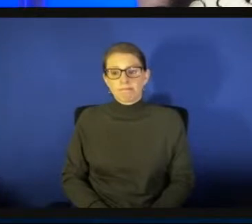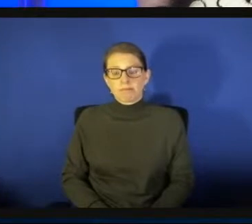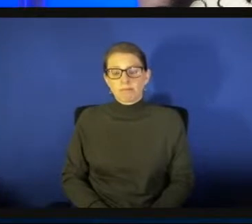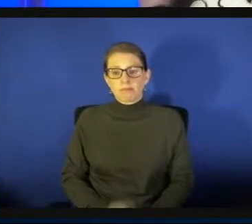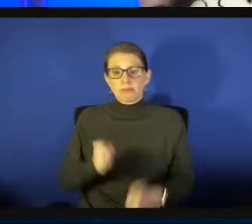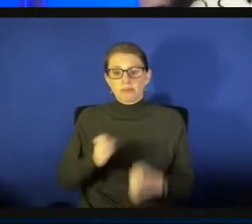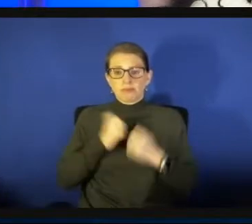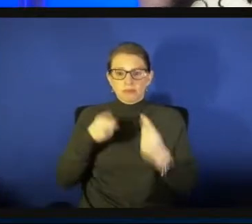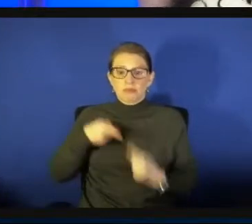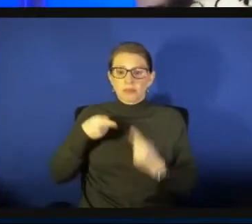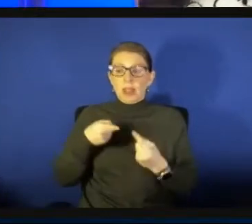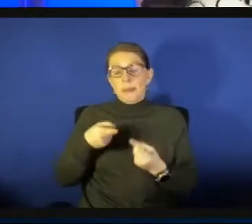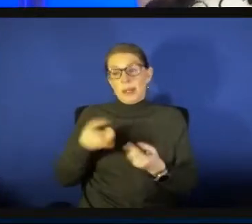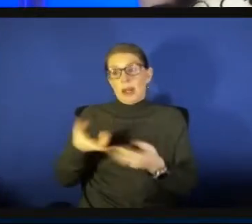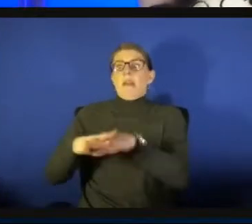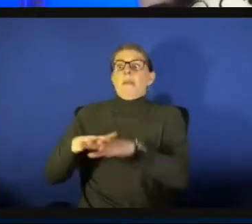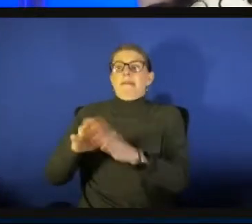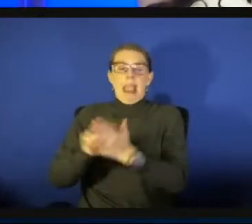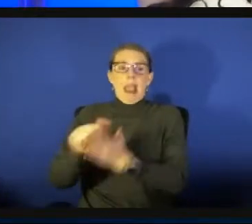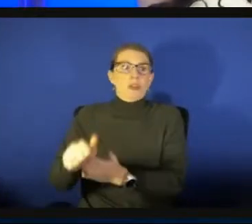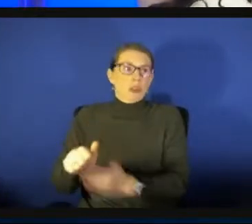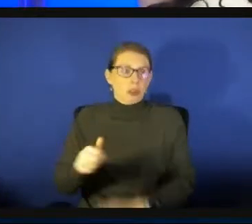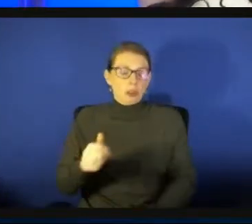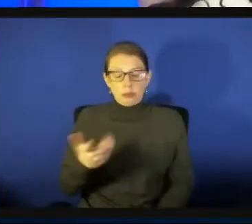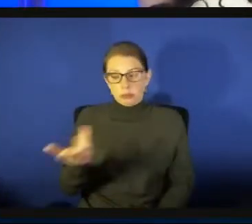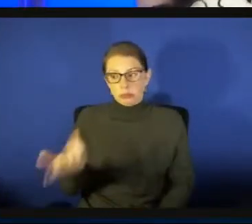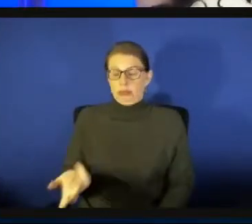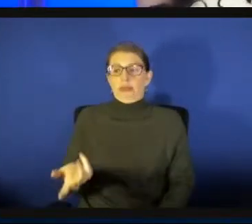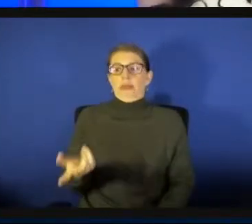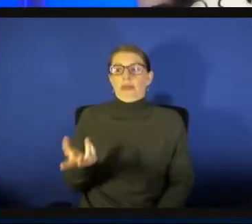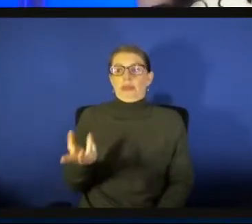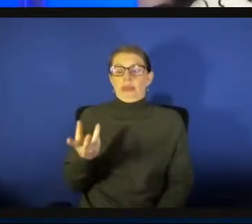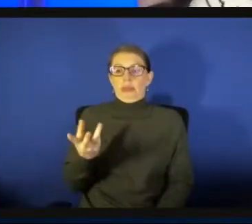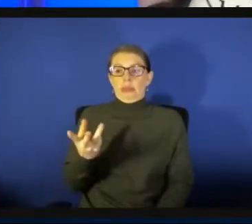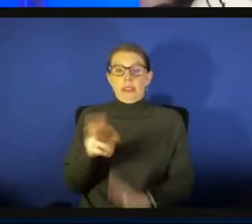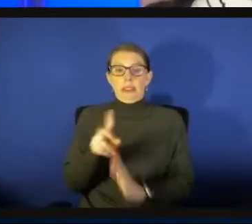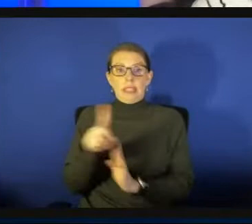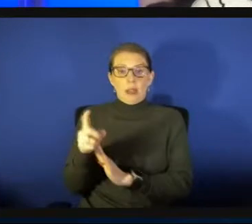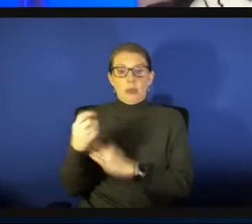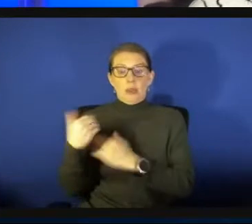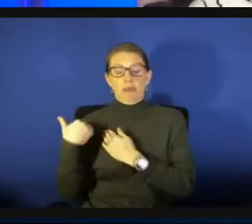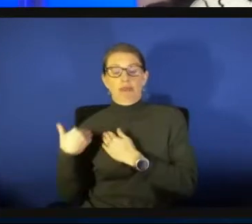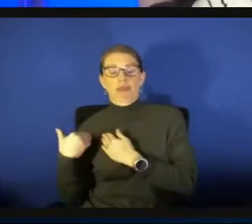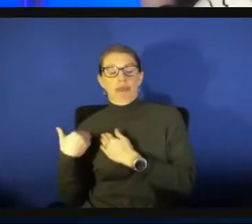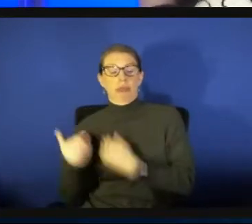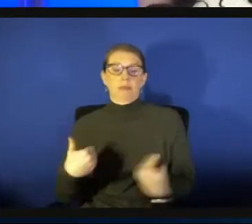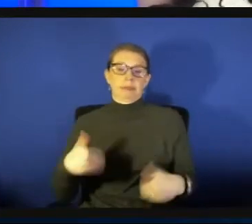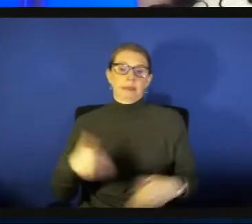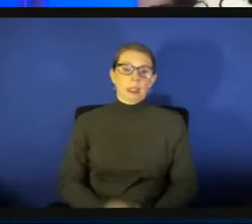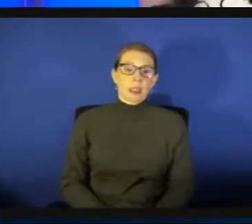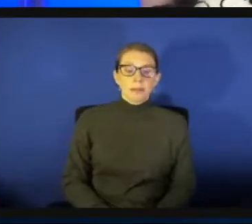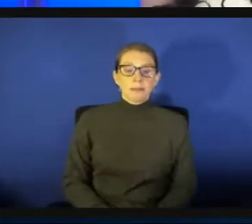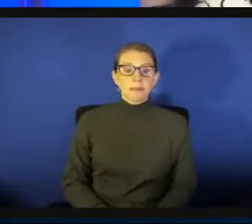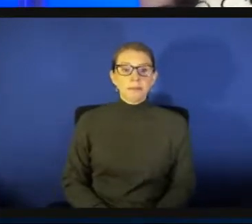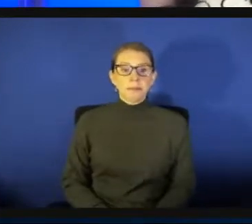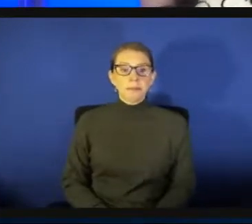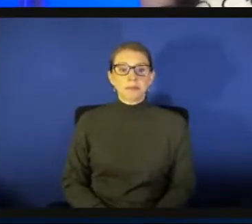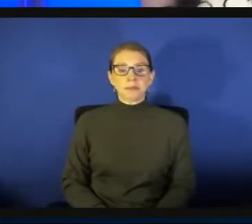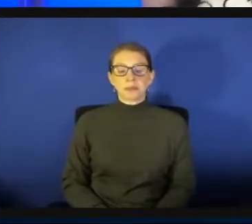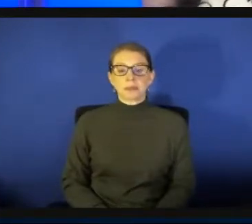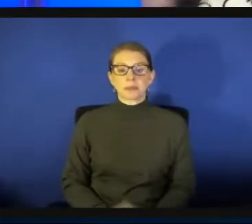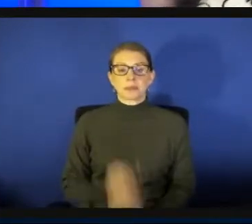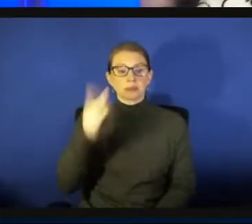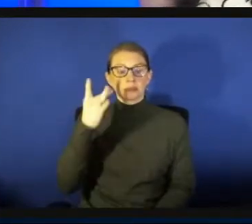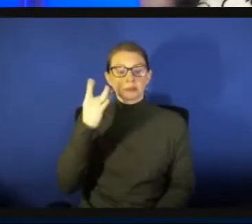top of cancer, on top of just having the weight of that diagnosis. So everything. Well, that's what makes this event and this space